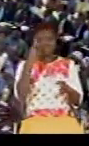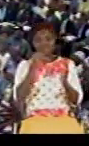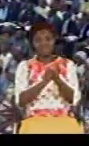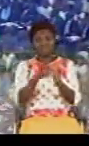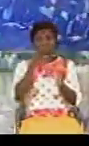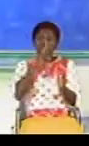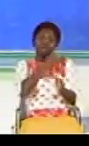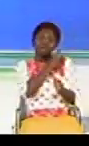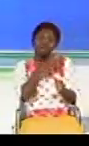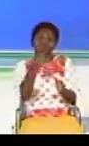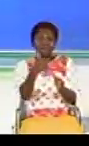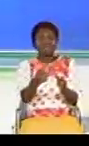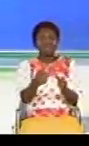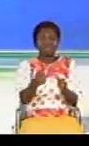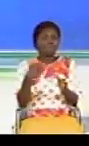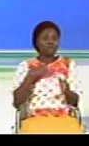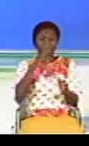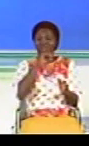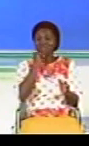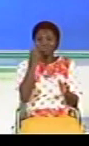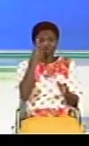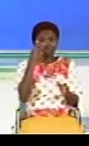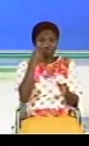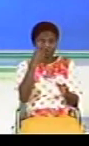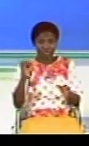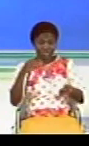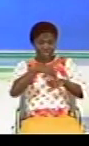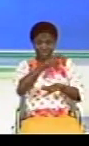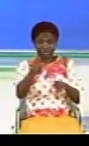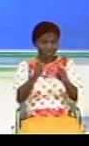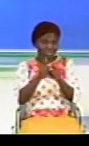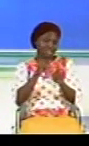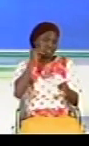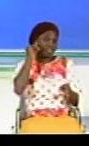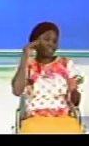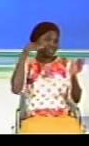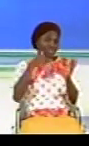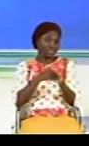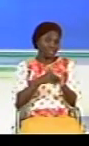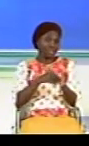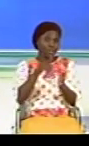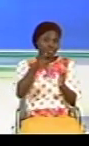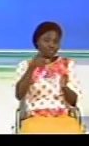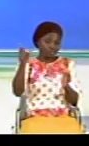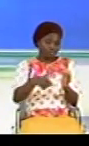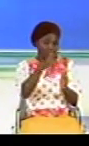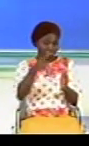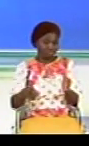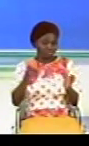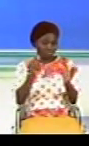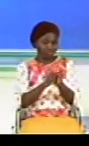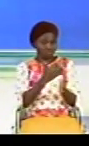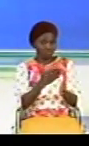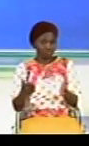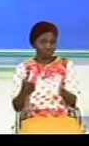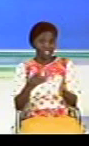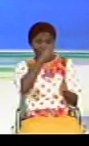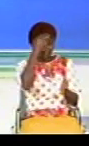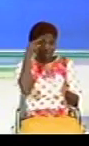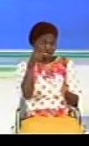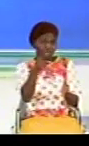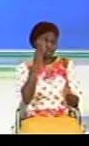now. Cancel that thing. Because, verse 28, thou shalt decree a